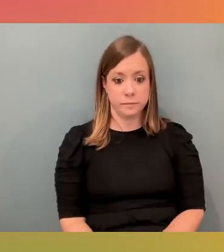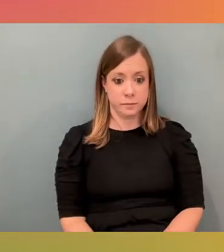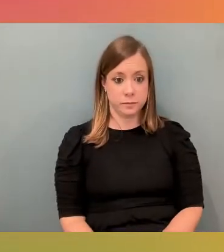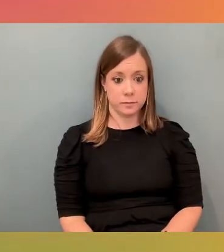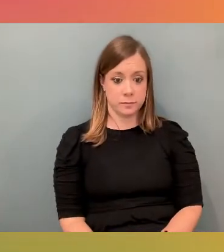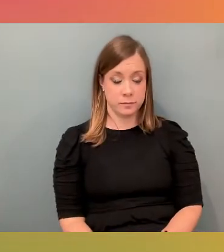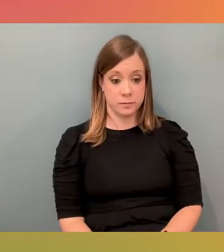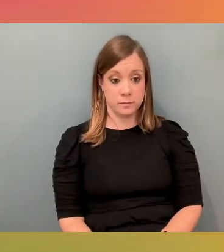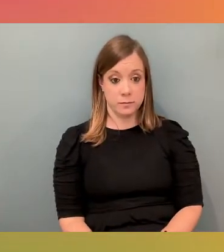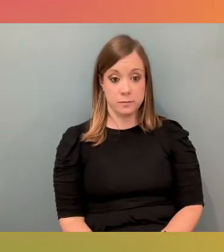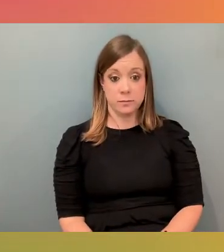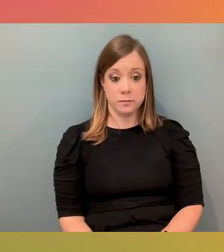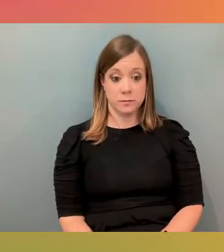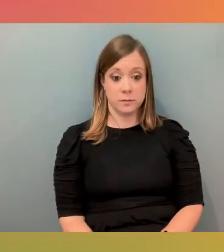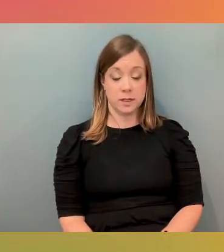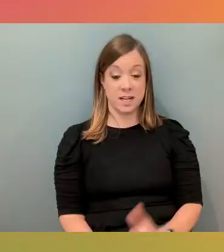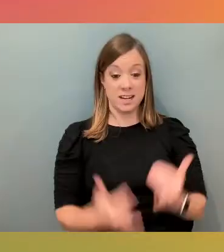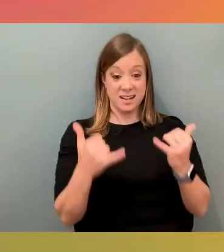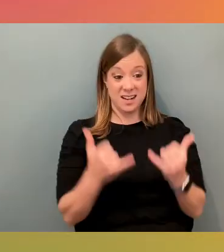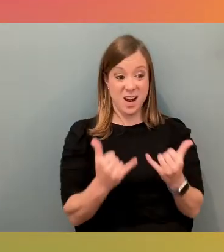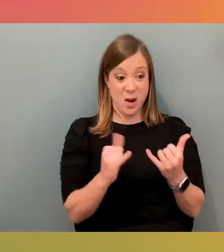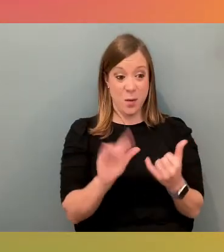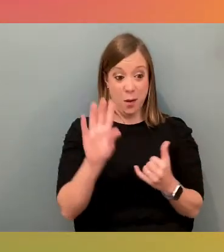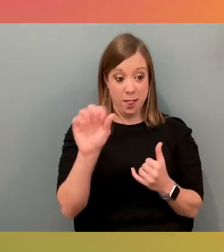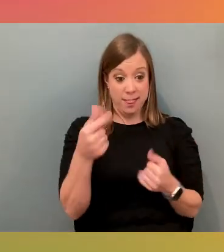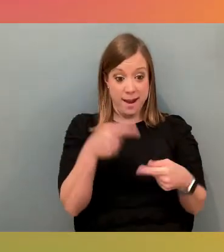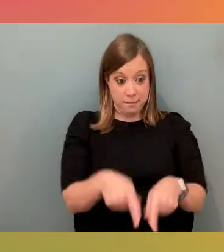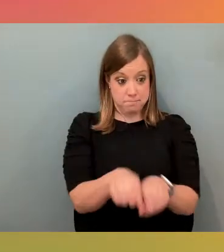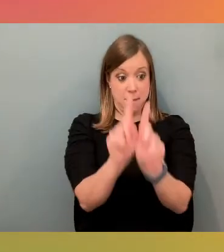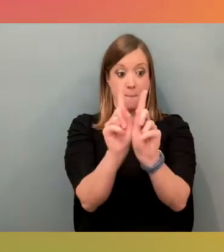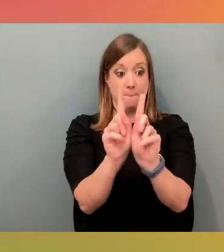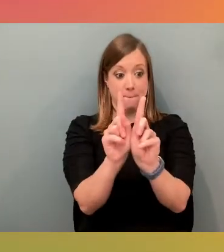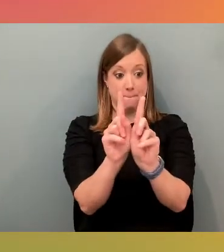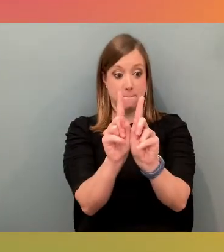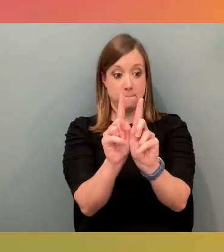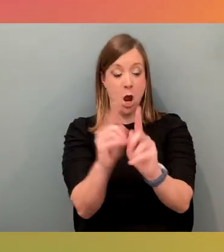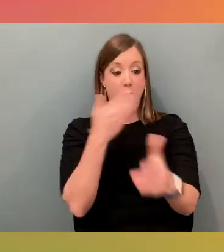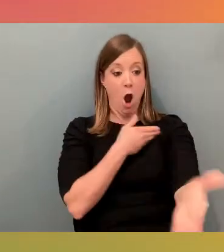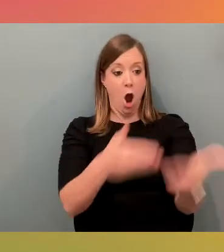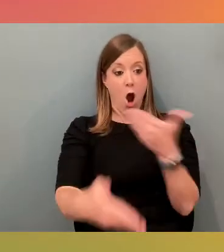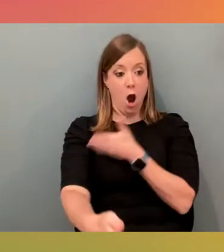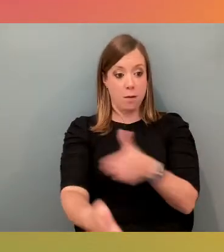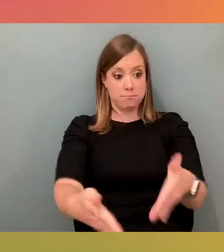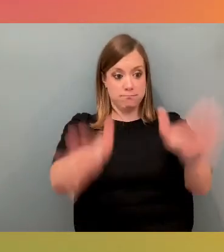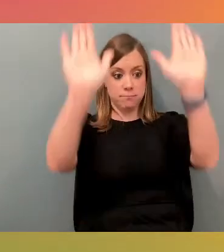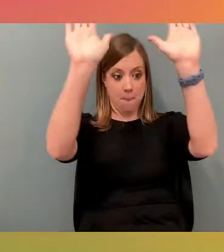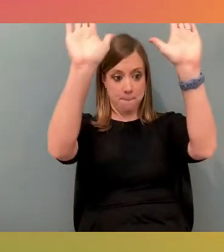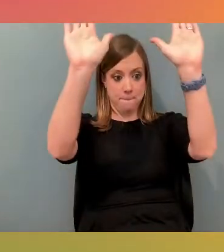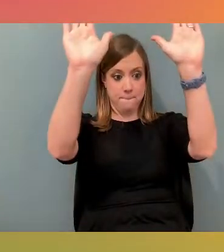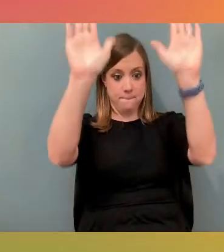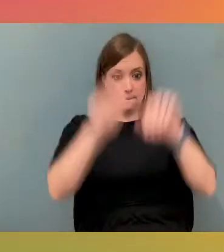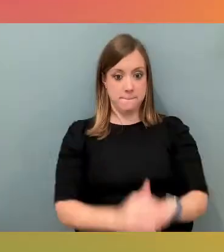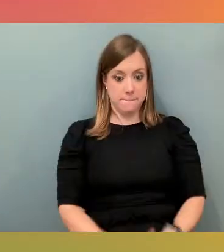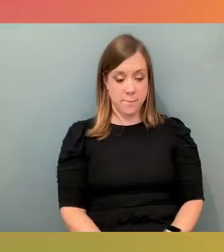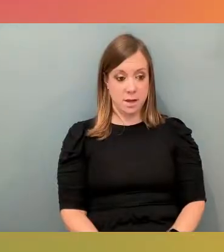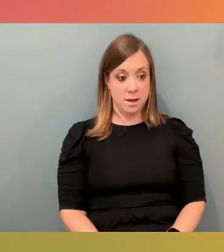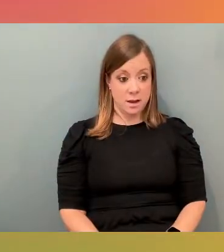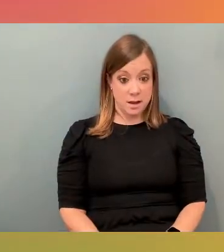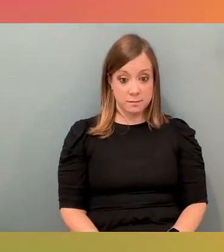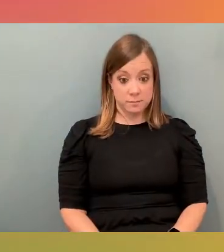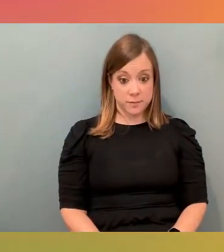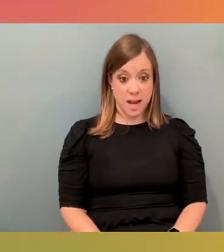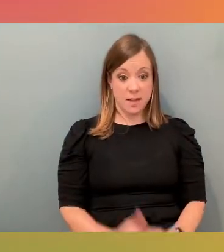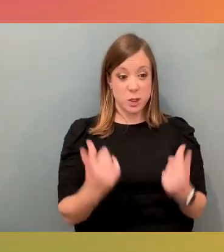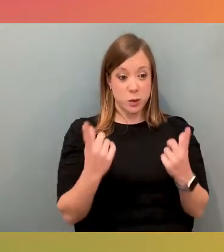And then go ahead and reach your legs and your arms all the way up to the sky. Don't worry if your knees aren't straight. That's okay. Just begin to circle